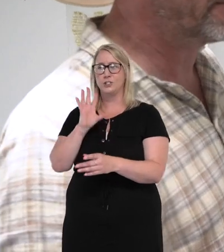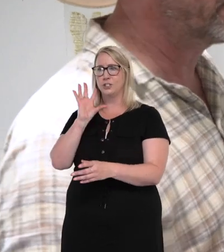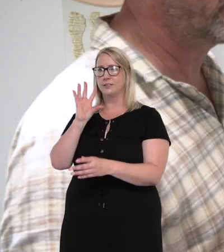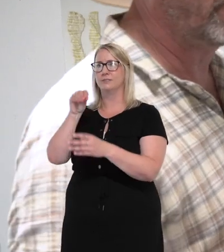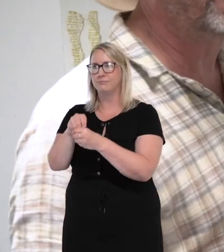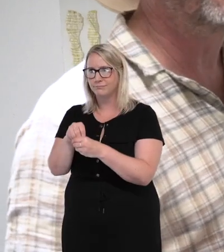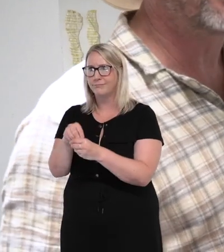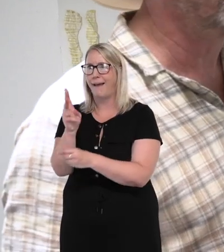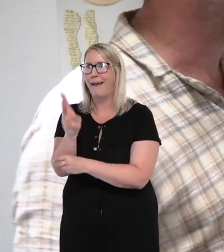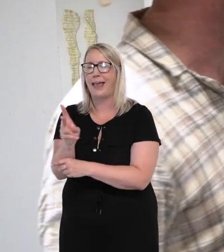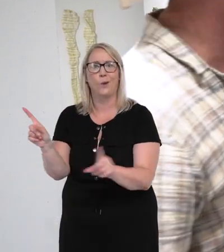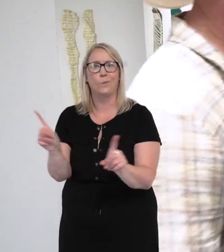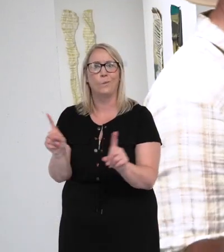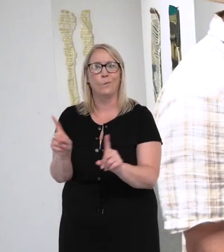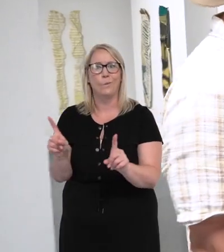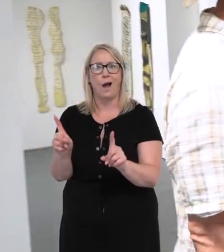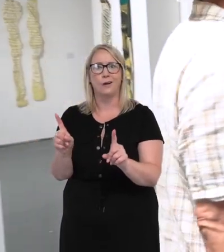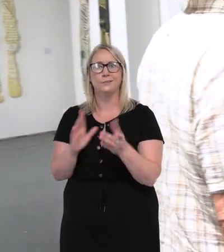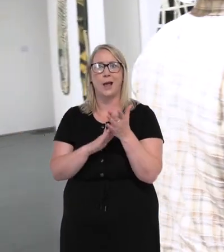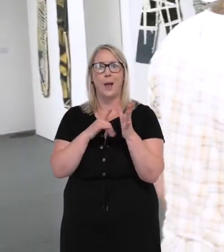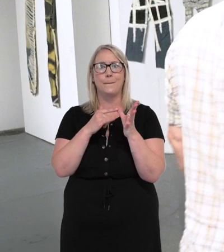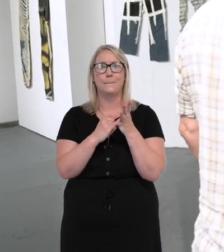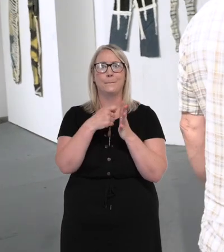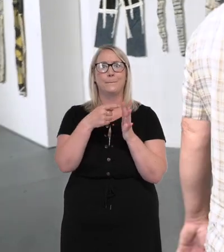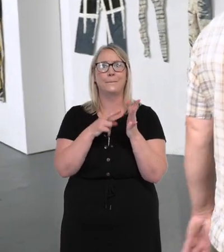tape. He's gone through tons of masking tape.